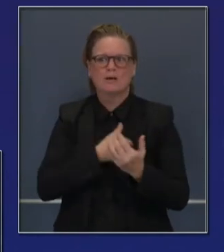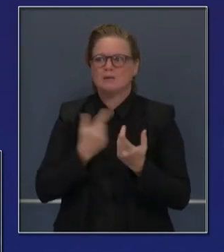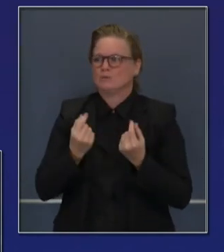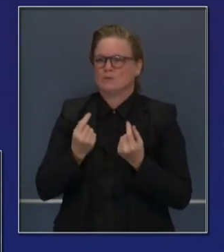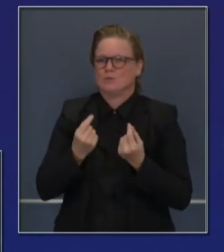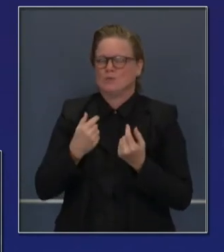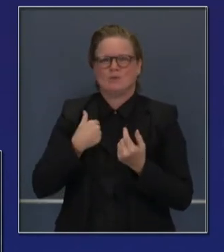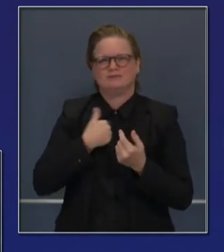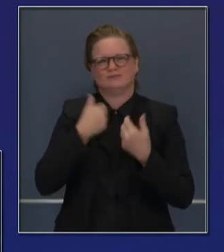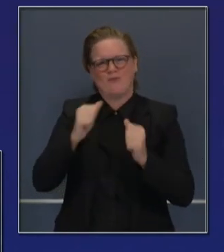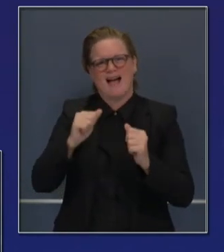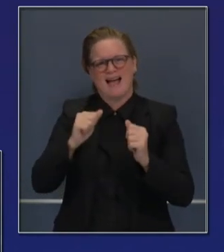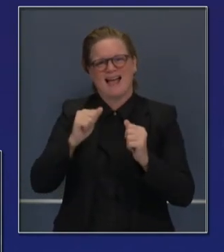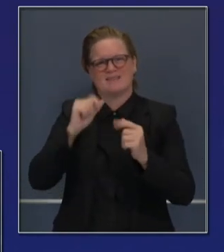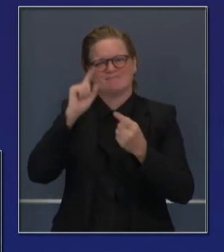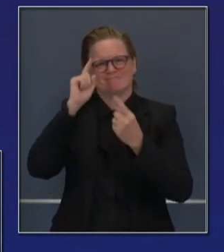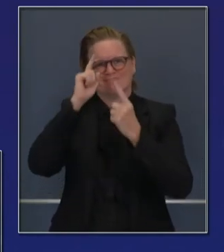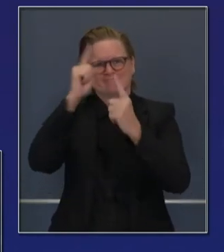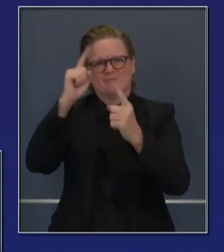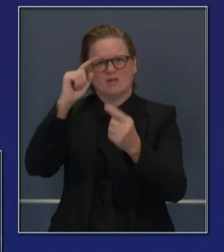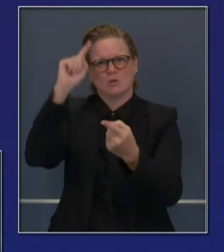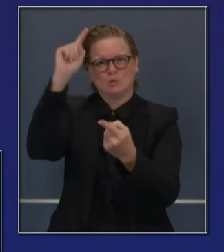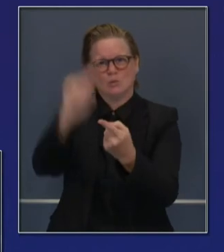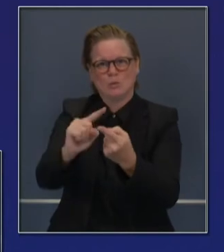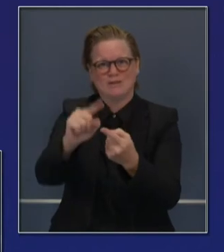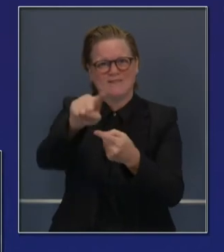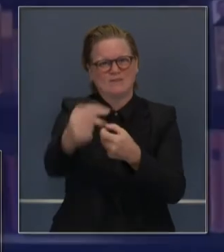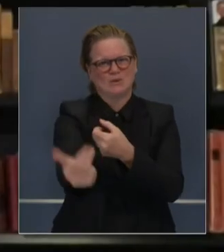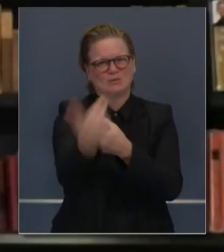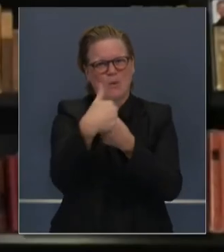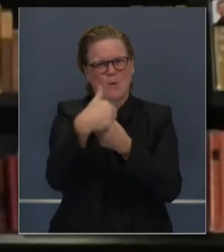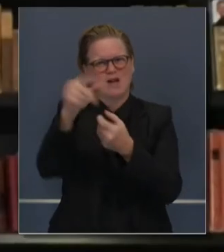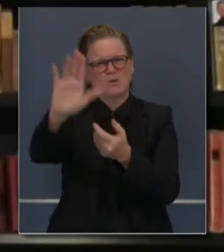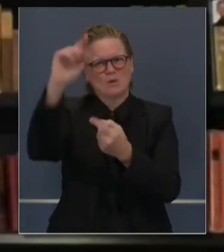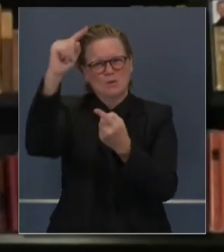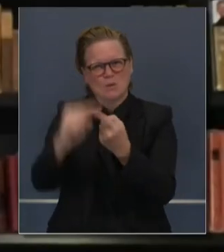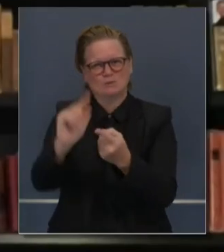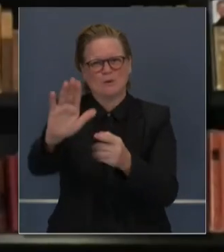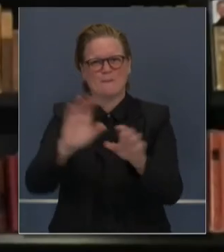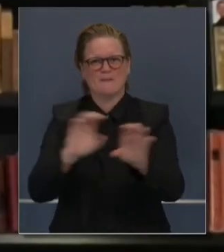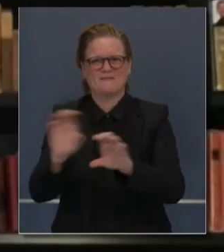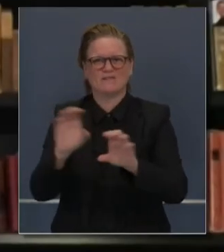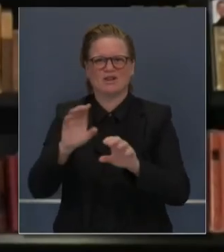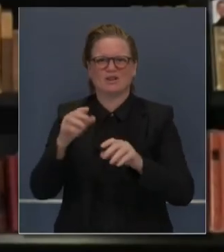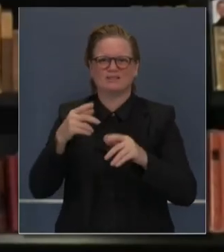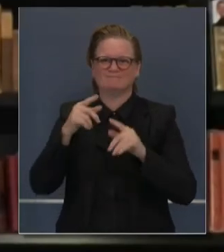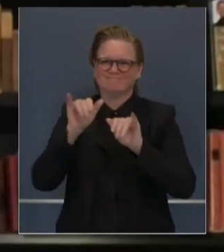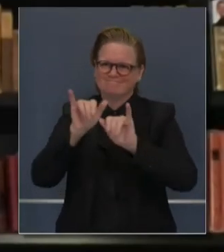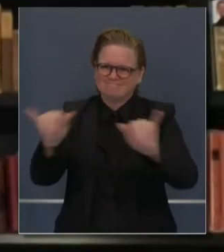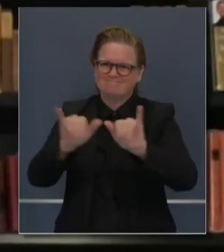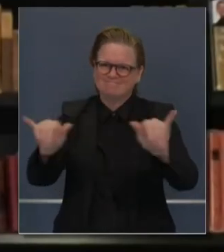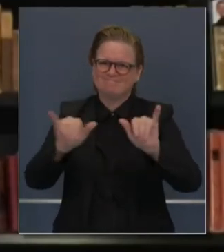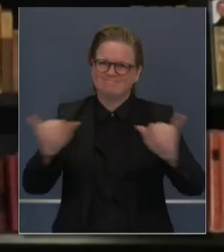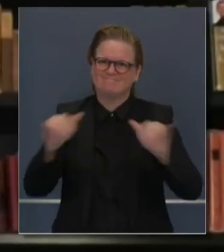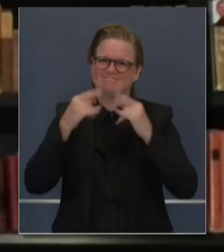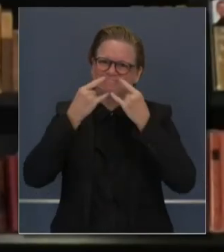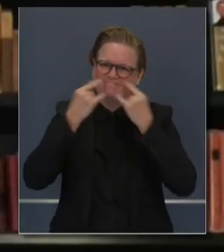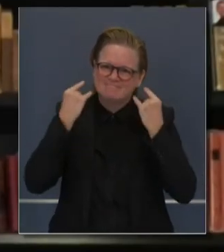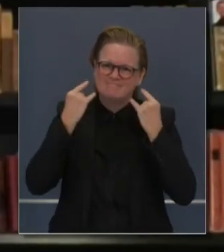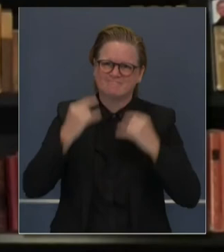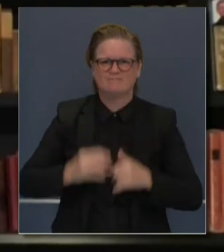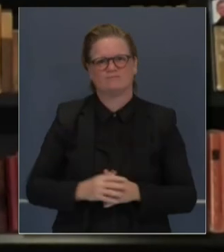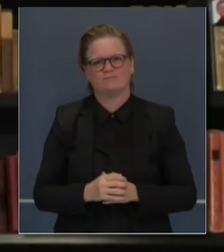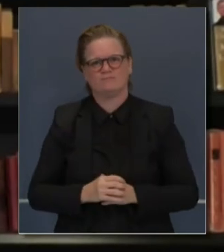potential high ICU surges. And Dr. Galley, if I may just interject, what I think is important before everyone, and I say